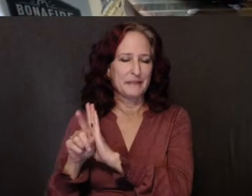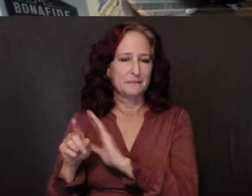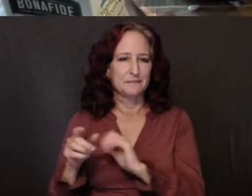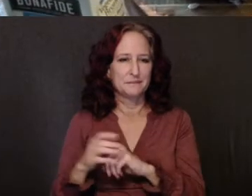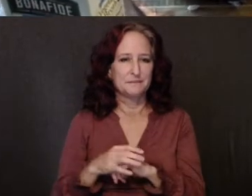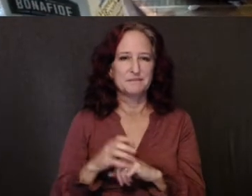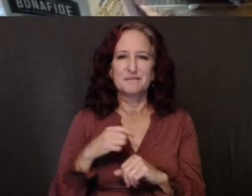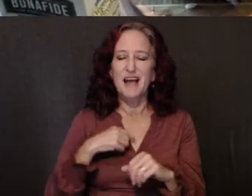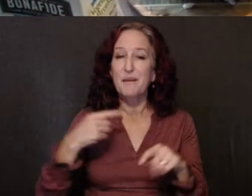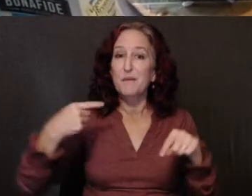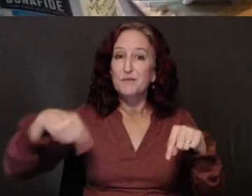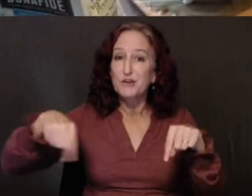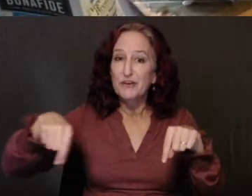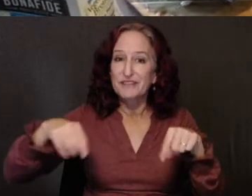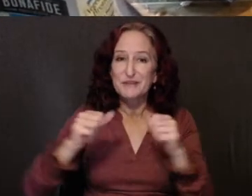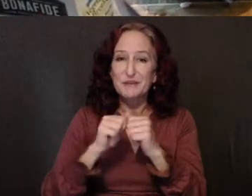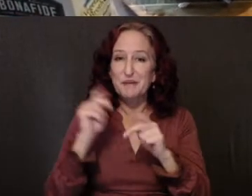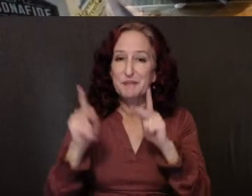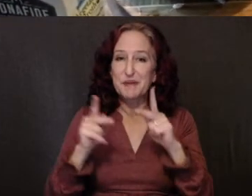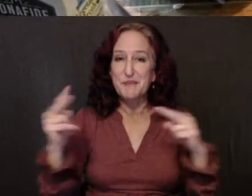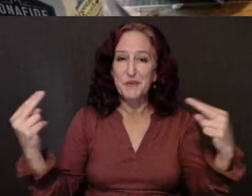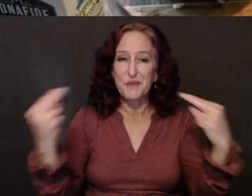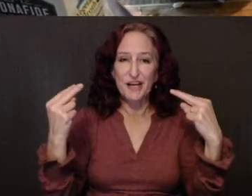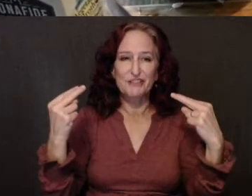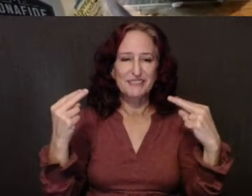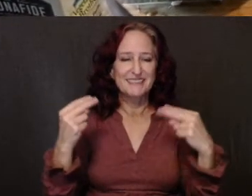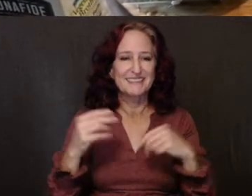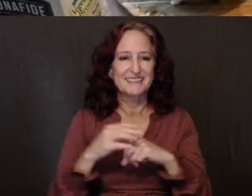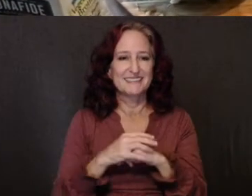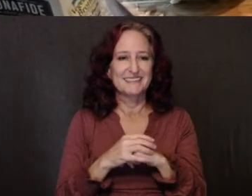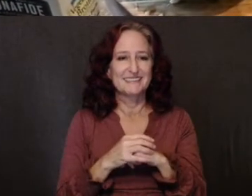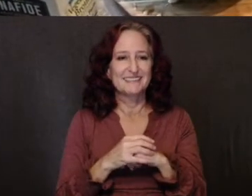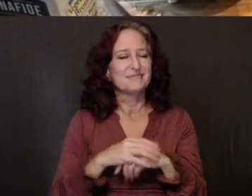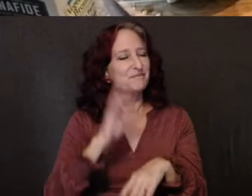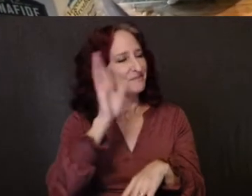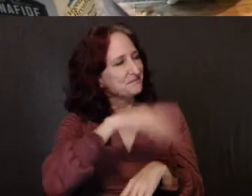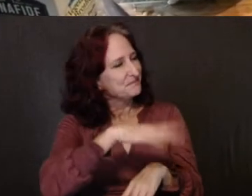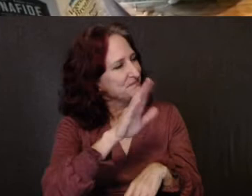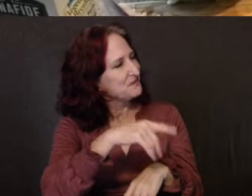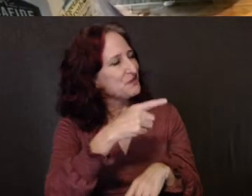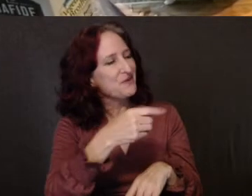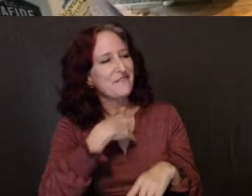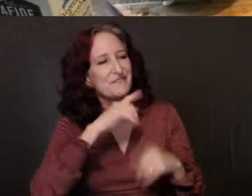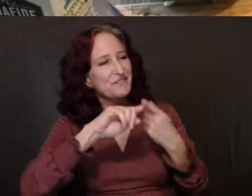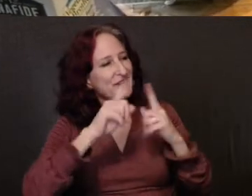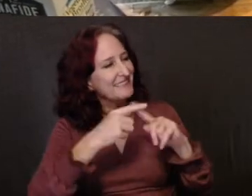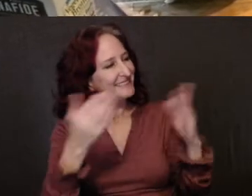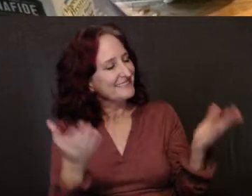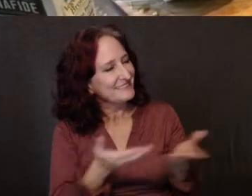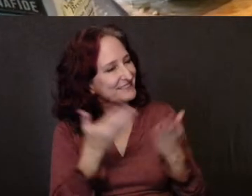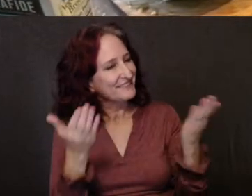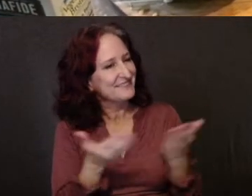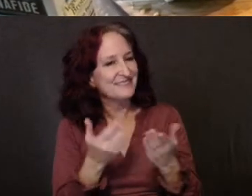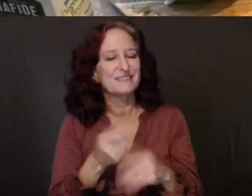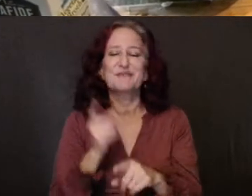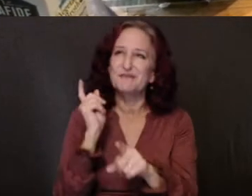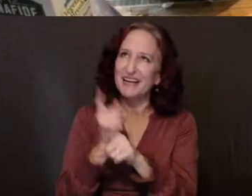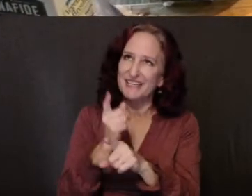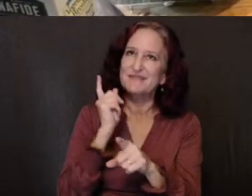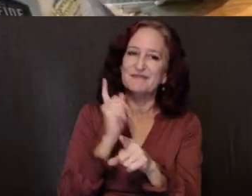open. Please, can you use your non-shaking hands? I always get a little nervous when I'm in front of